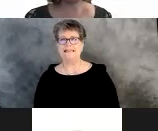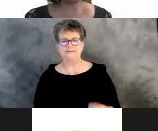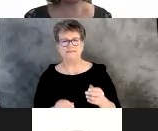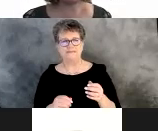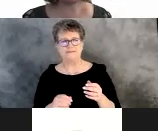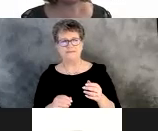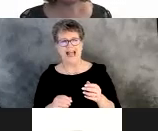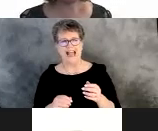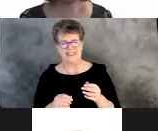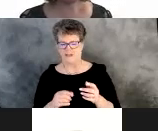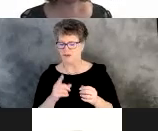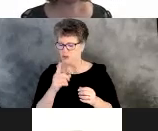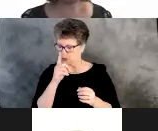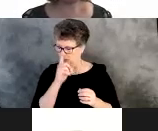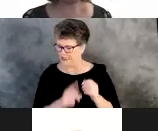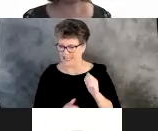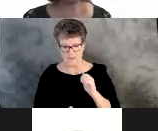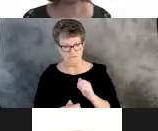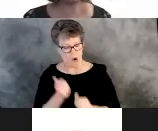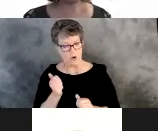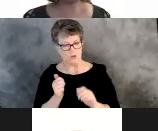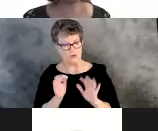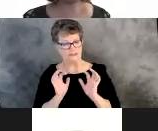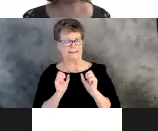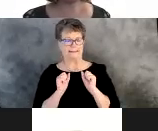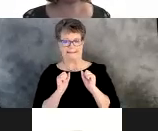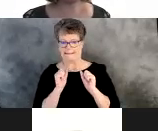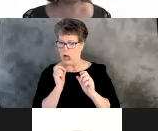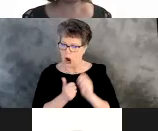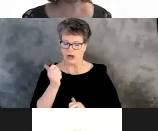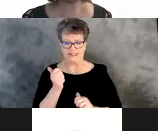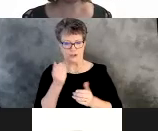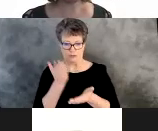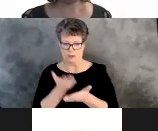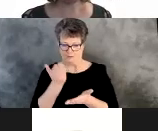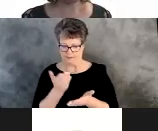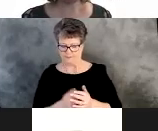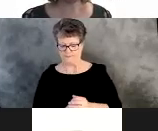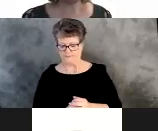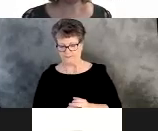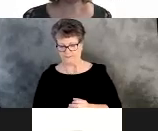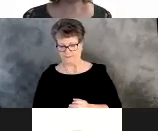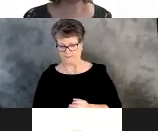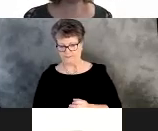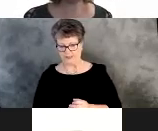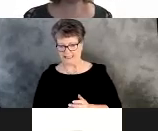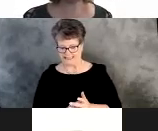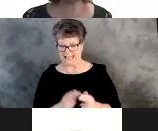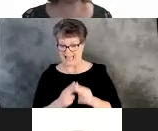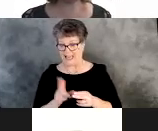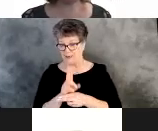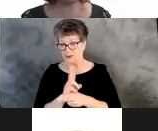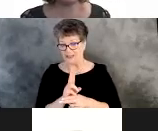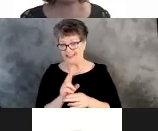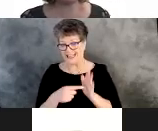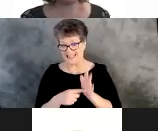most insipid and the things that, are the hardest to prove. Obviously, I keep using the example of